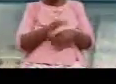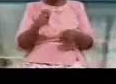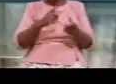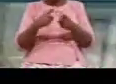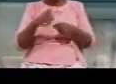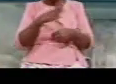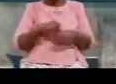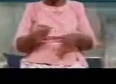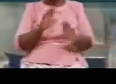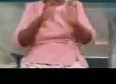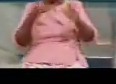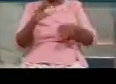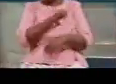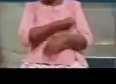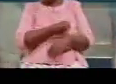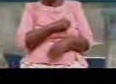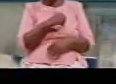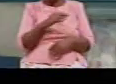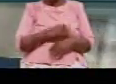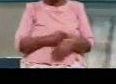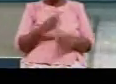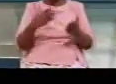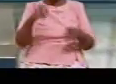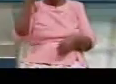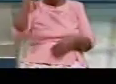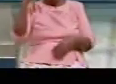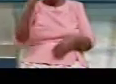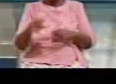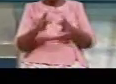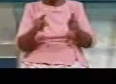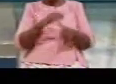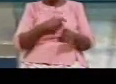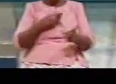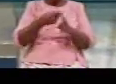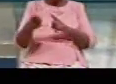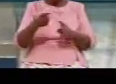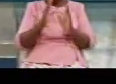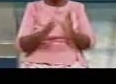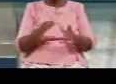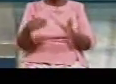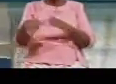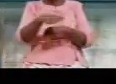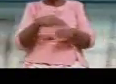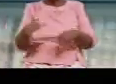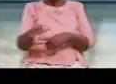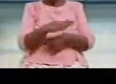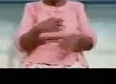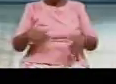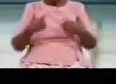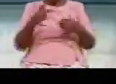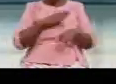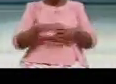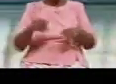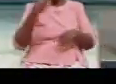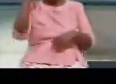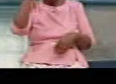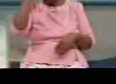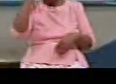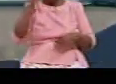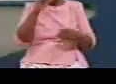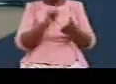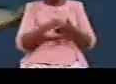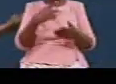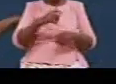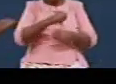the attitude and the disposition of persecutors over their lives. They do not realize that the